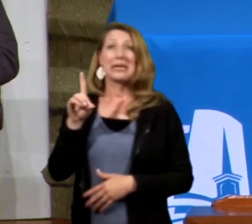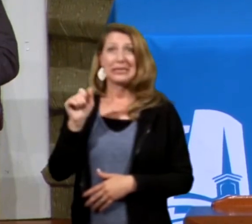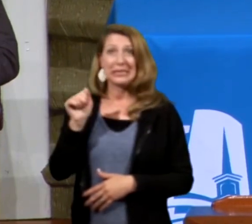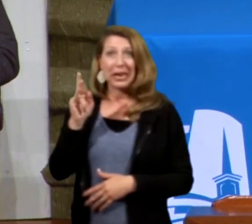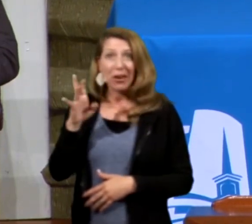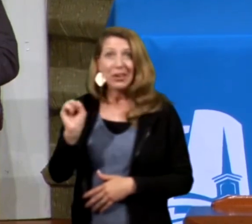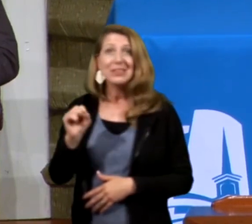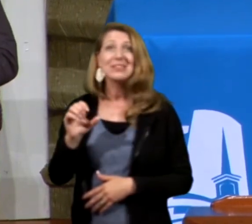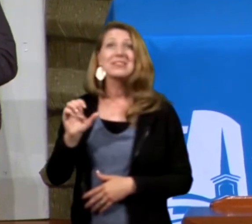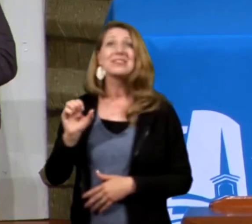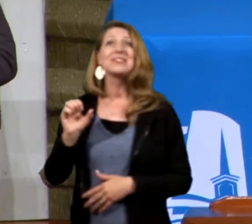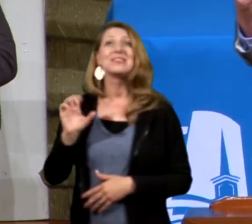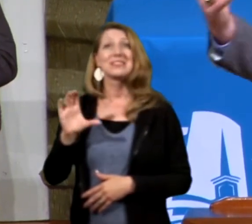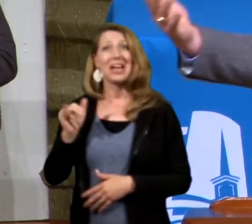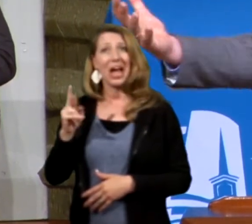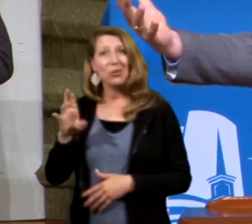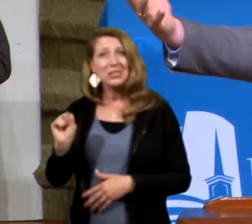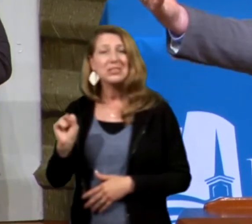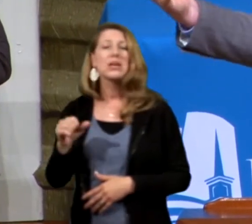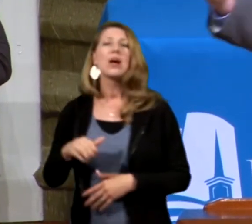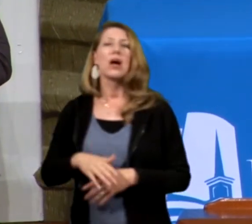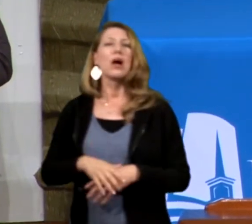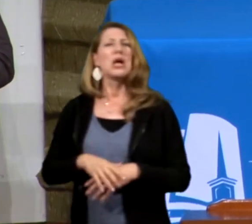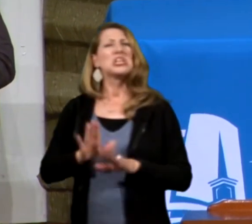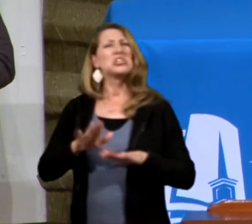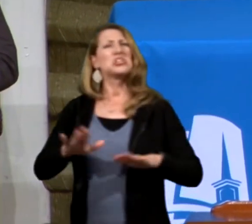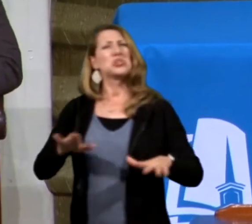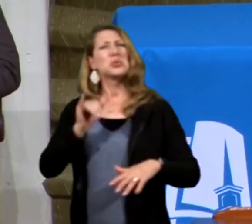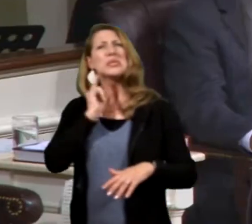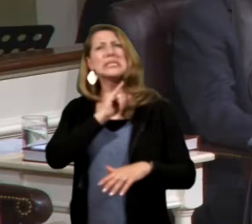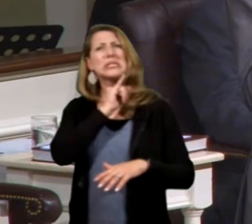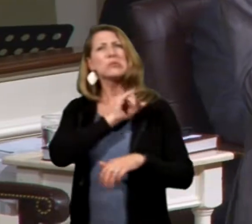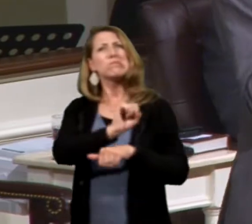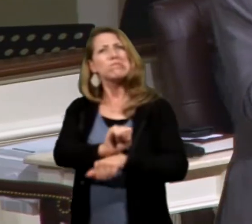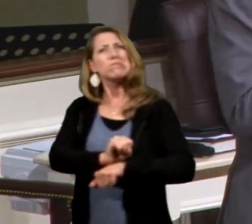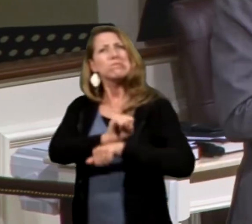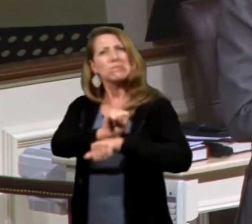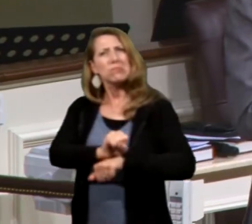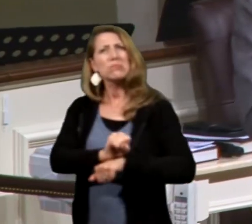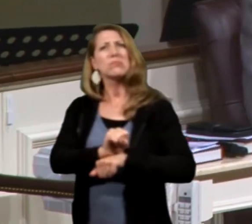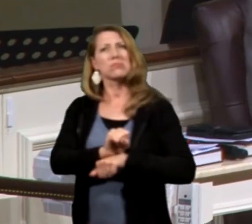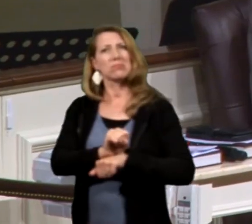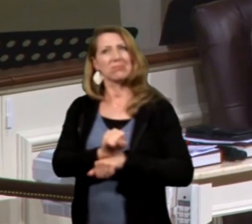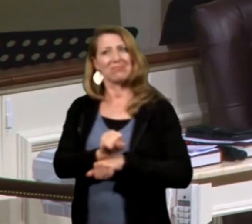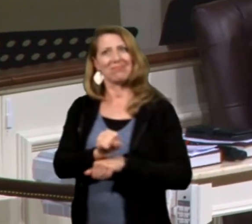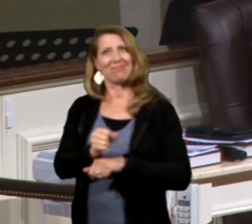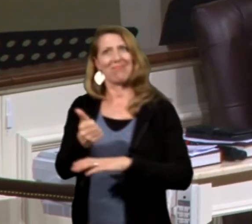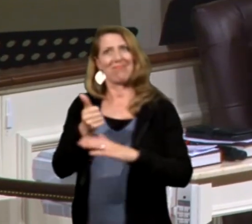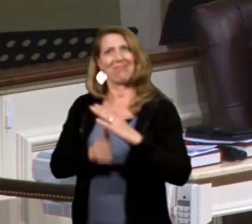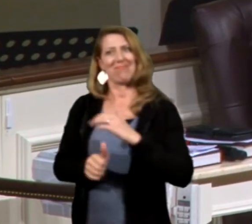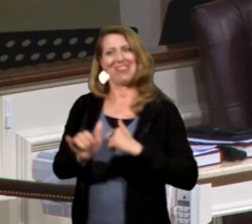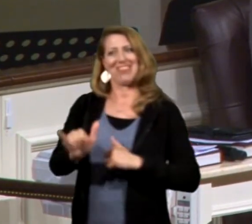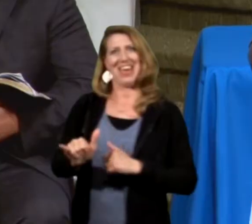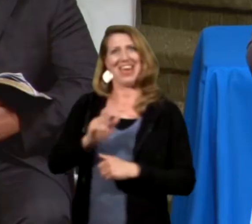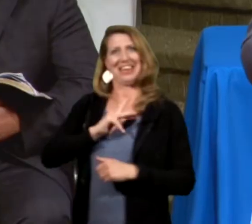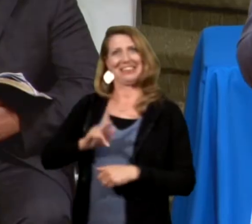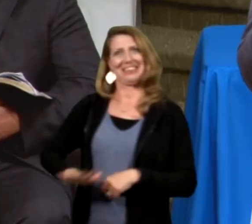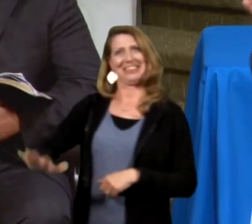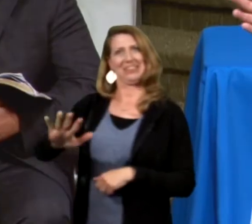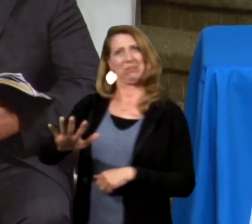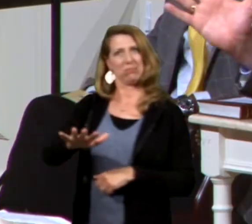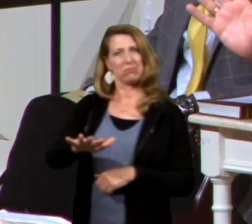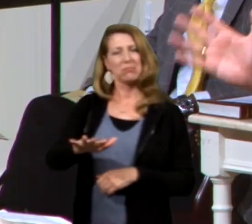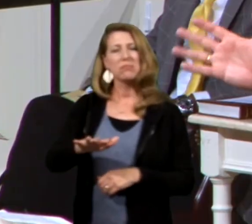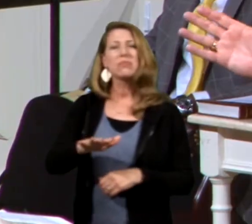Darius and Cyrus. And the children of Israel were kept in captivity by that kingdom. And then